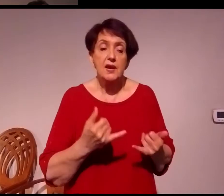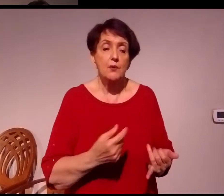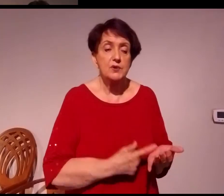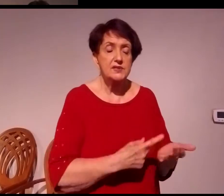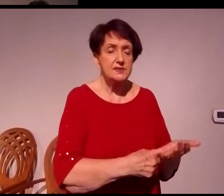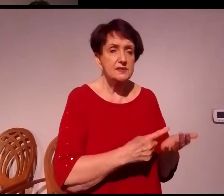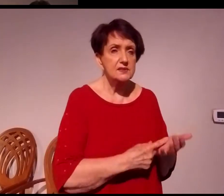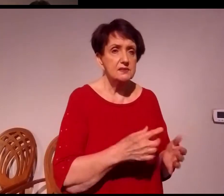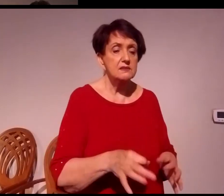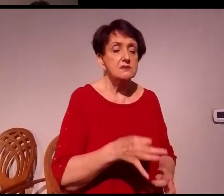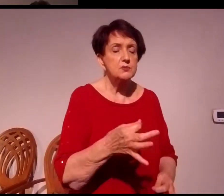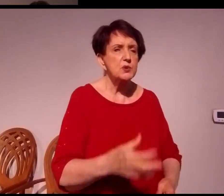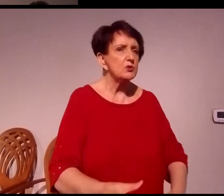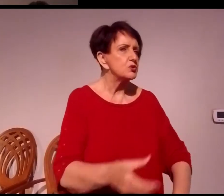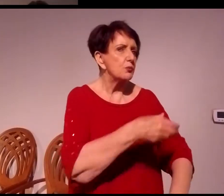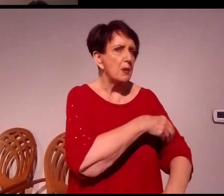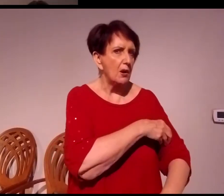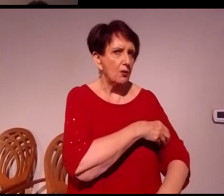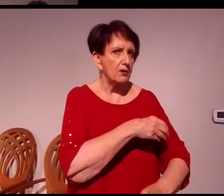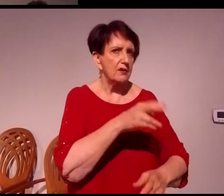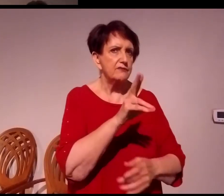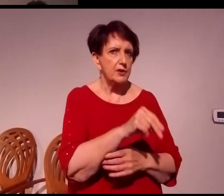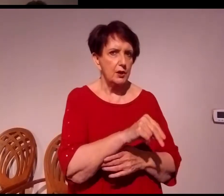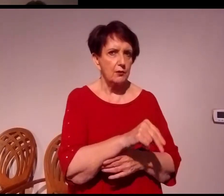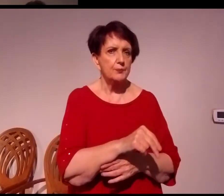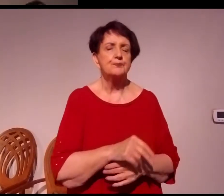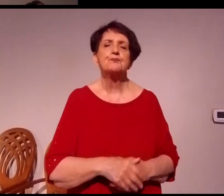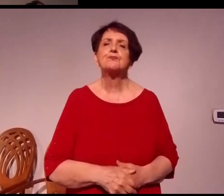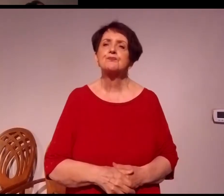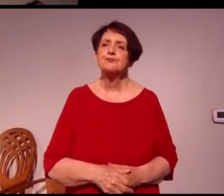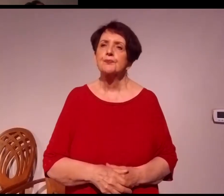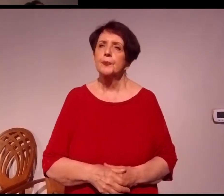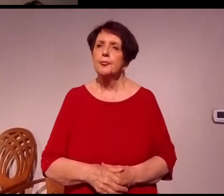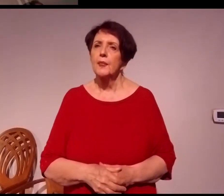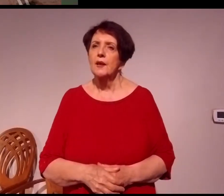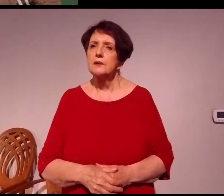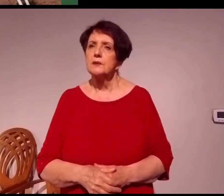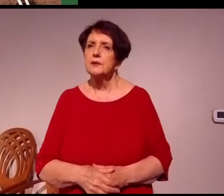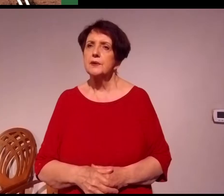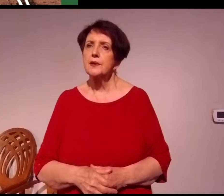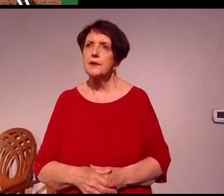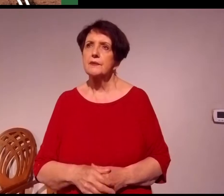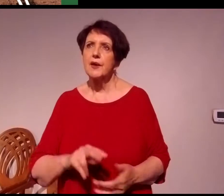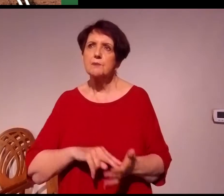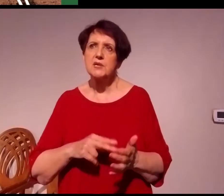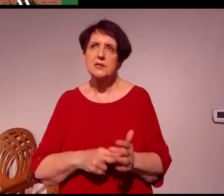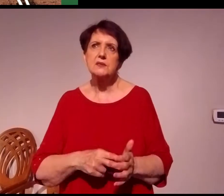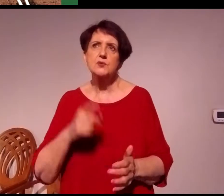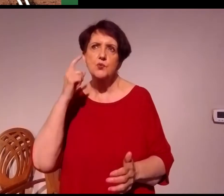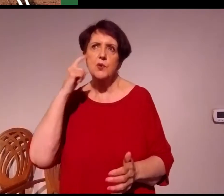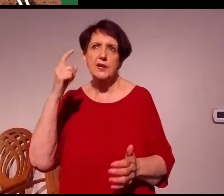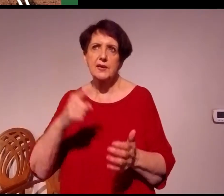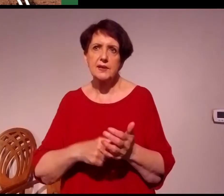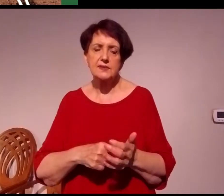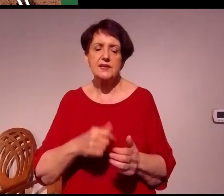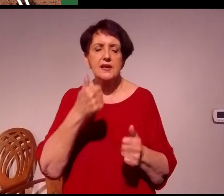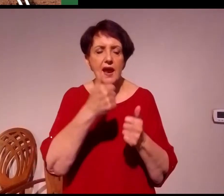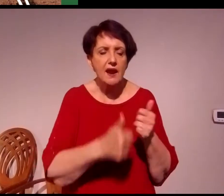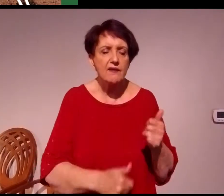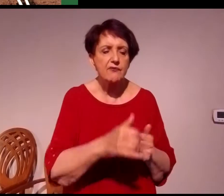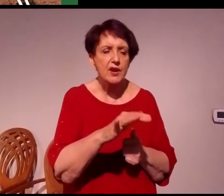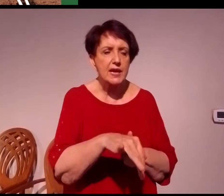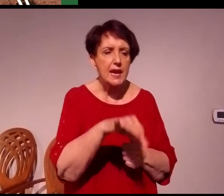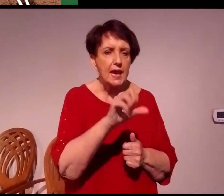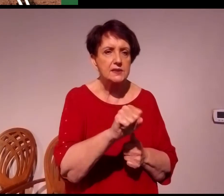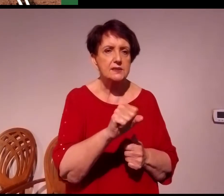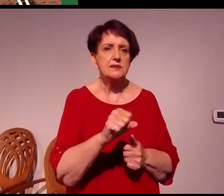power of no. The spiritual power of no is recognizing that every yes is a no. Therefore,